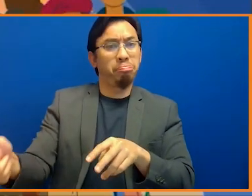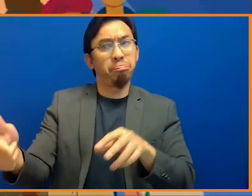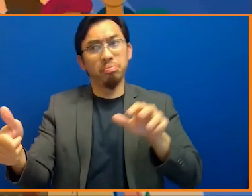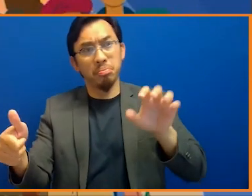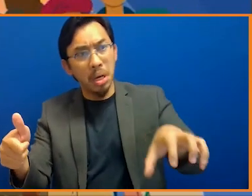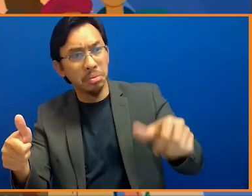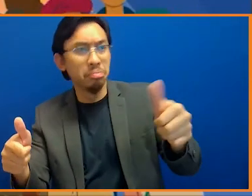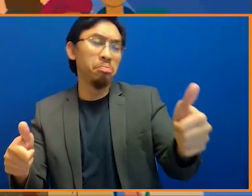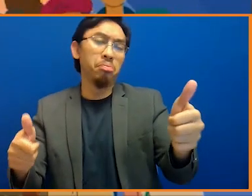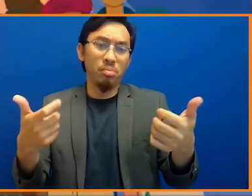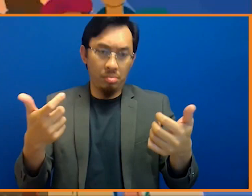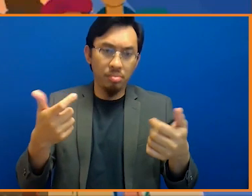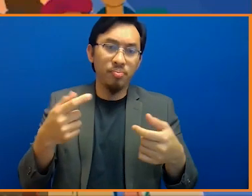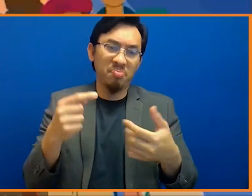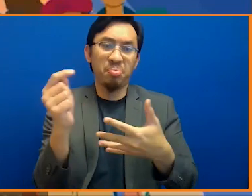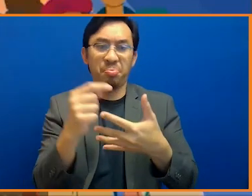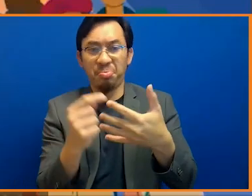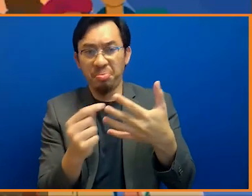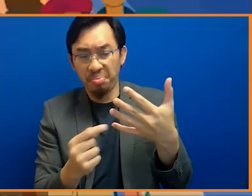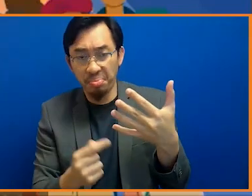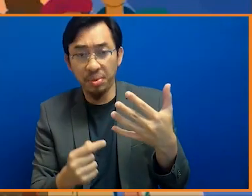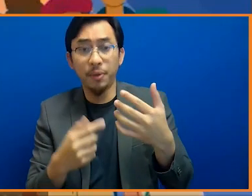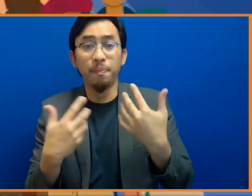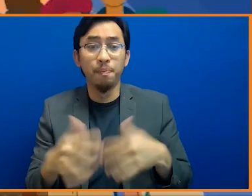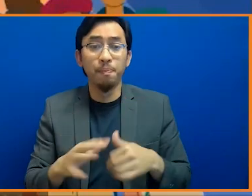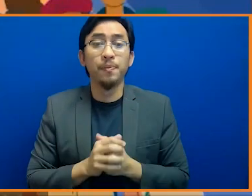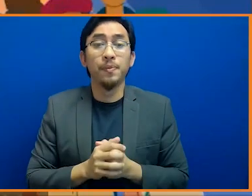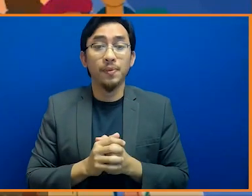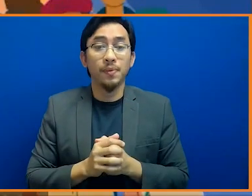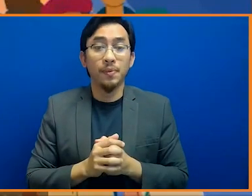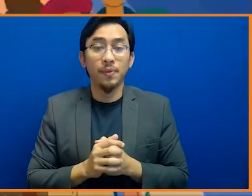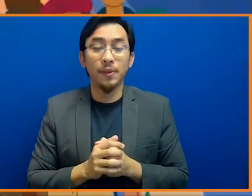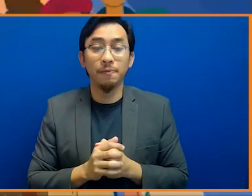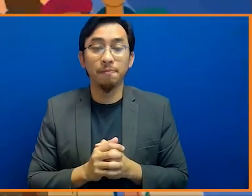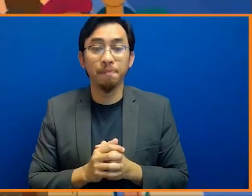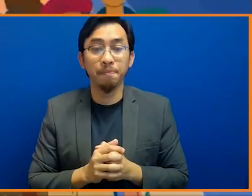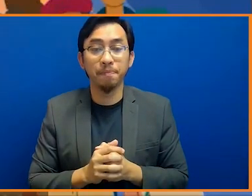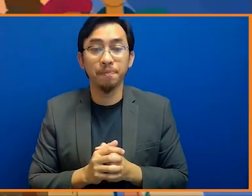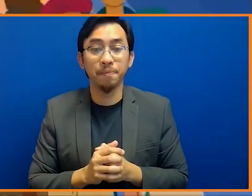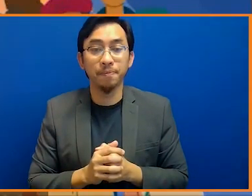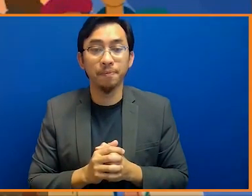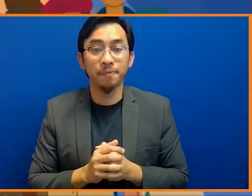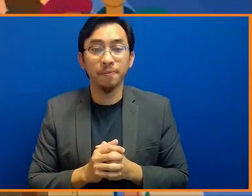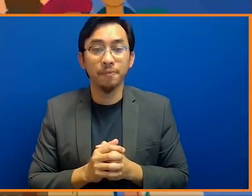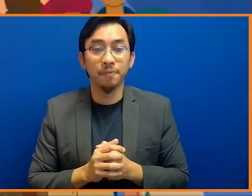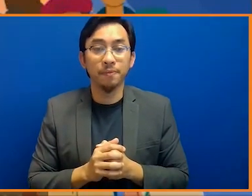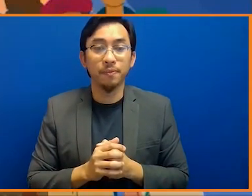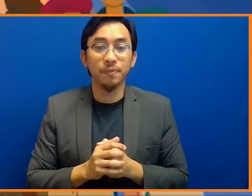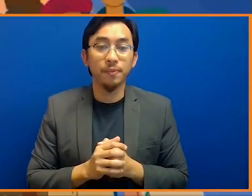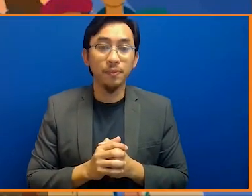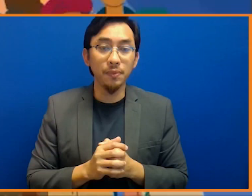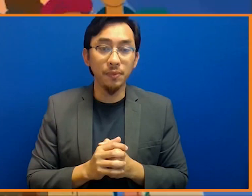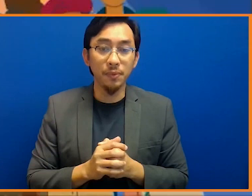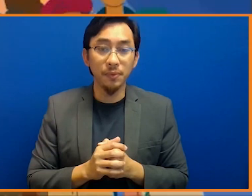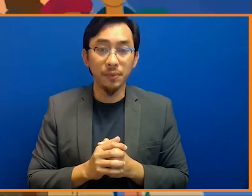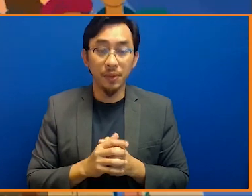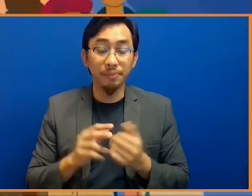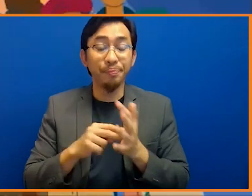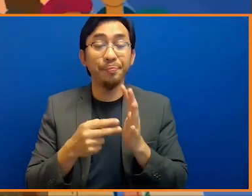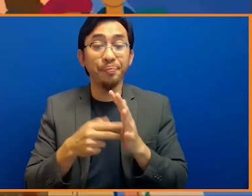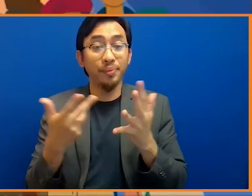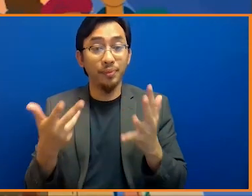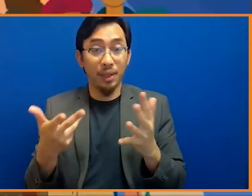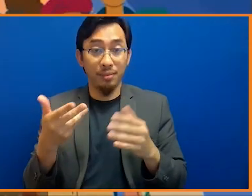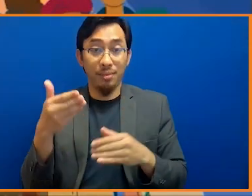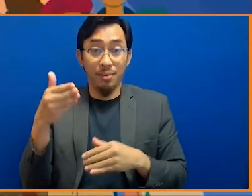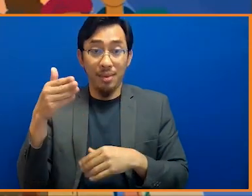Right. Categories of tsunami based on its arrival times. what does it mean